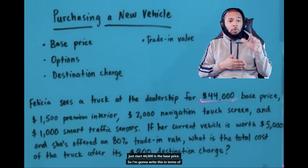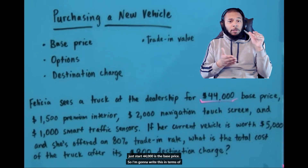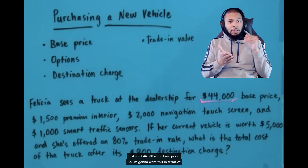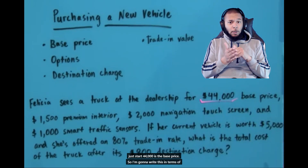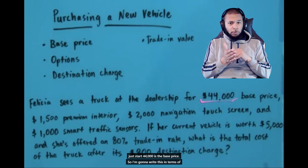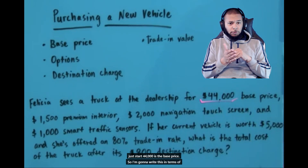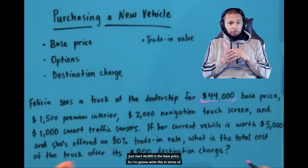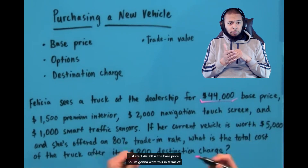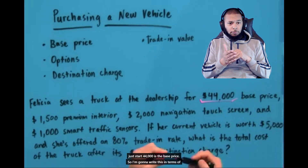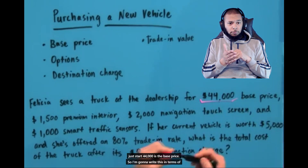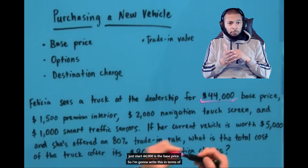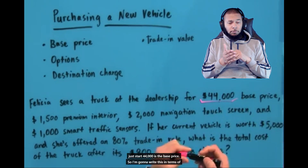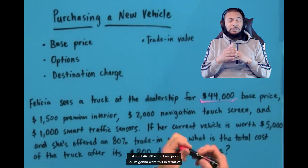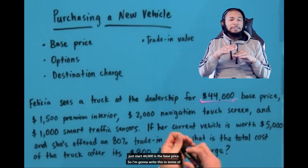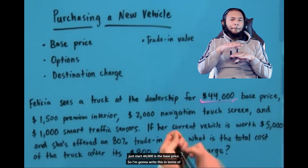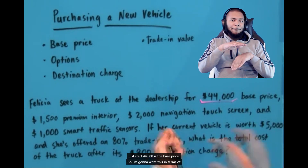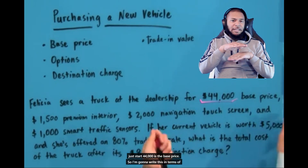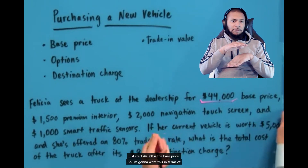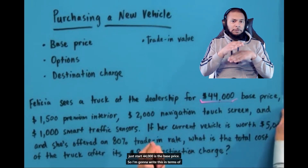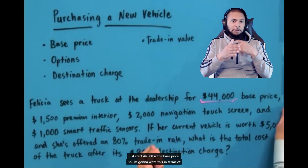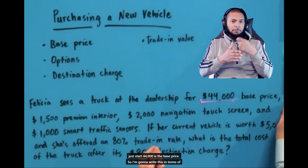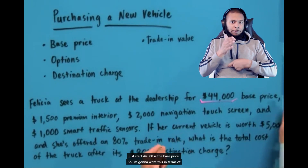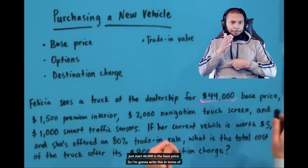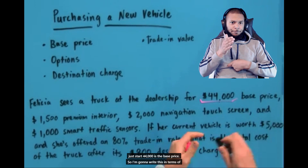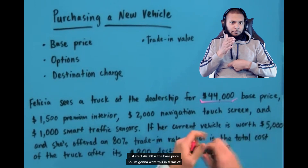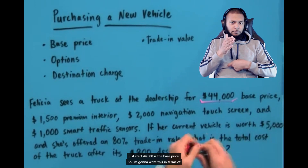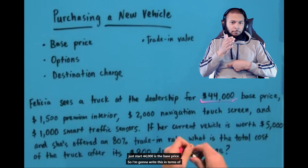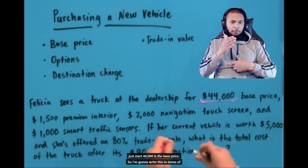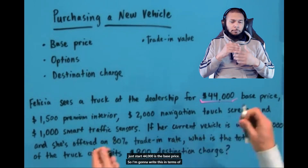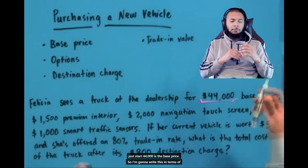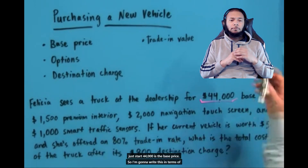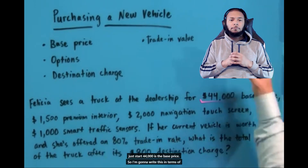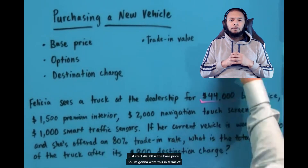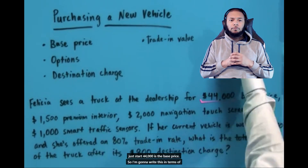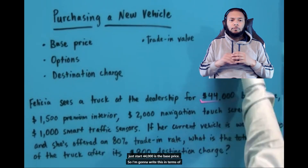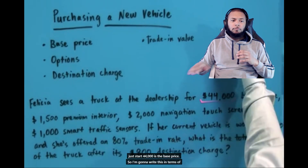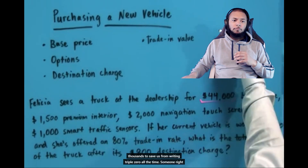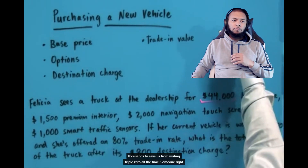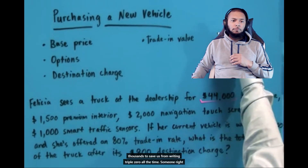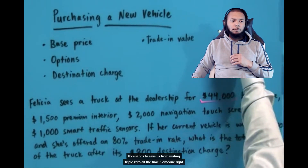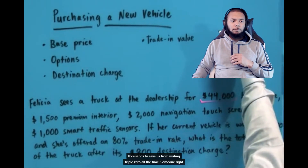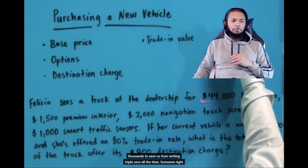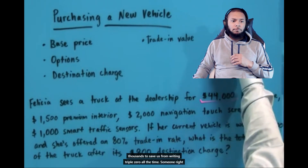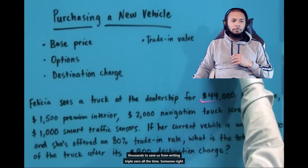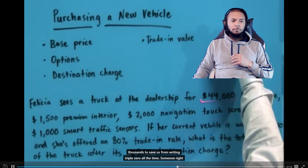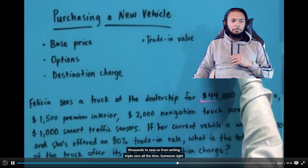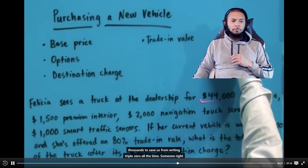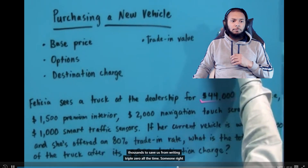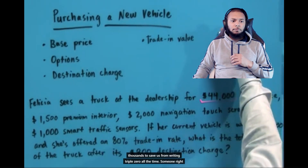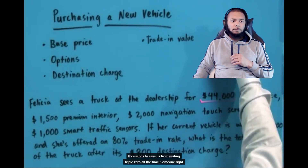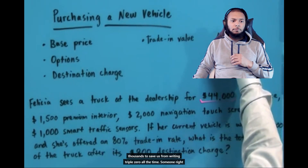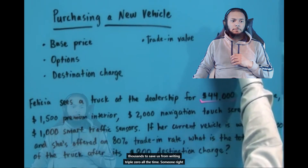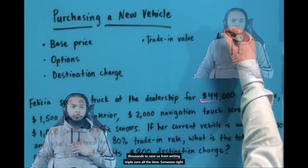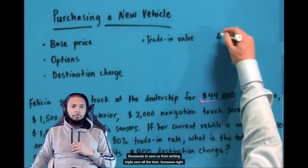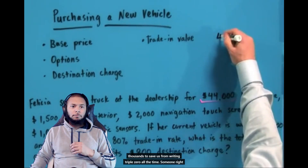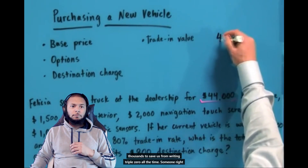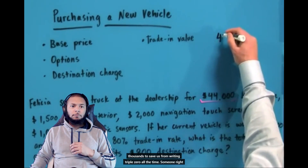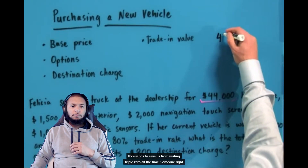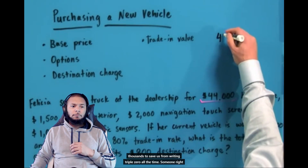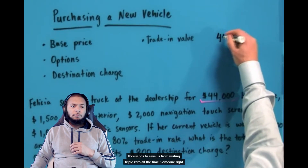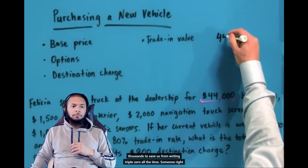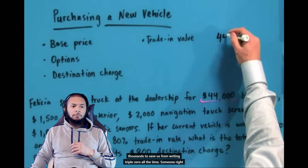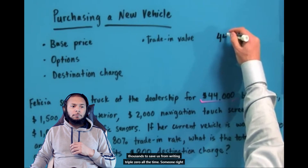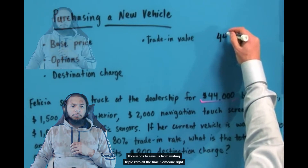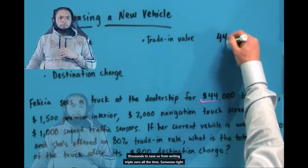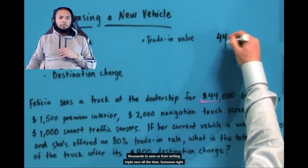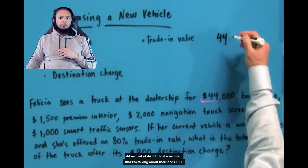$44,000, right, is the base price. So I'm going to write this in terms of thousands to save us from writing